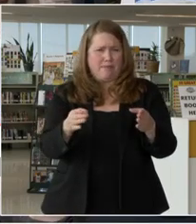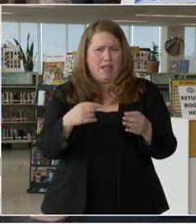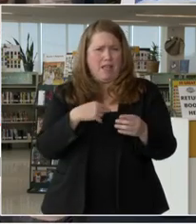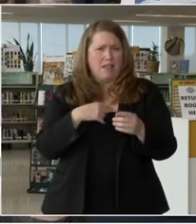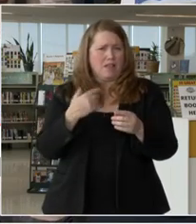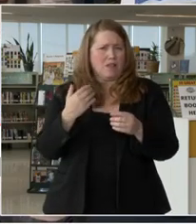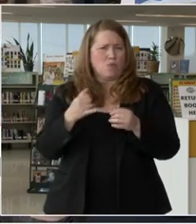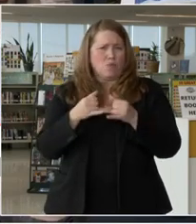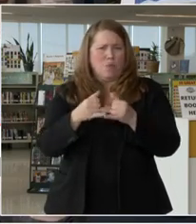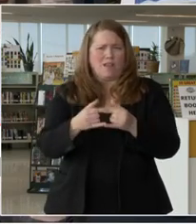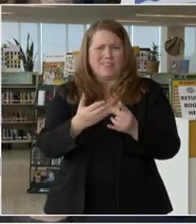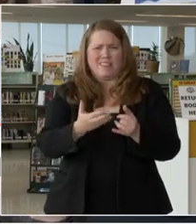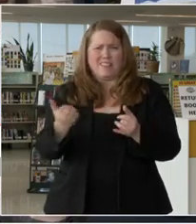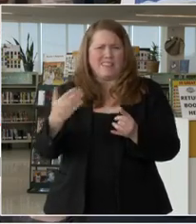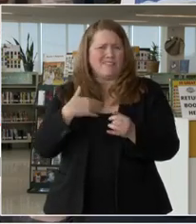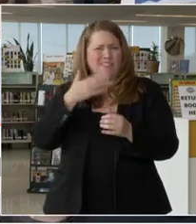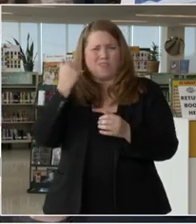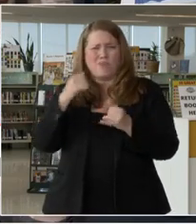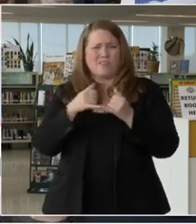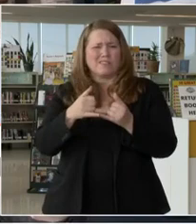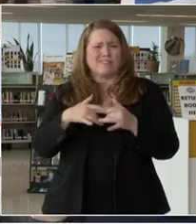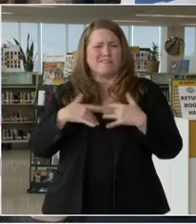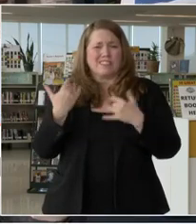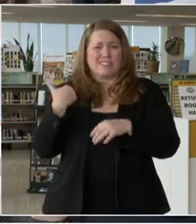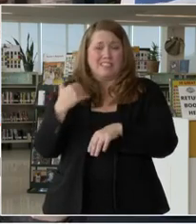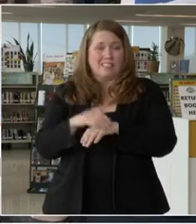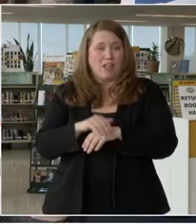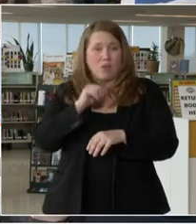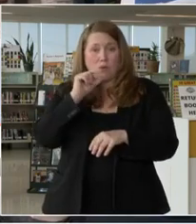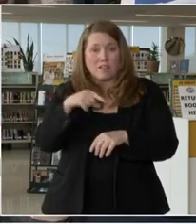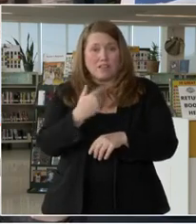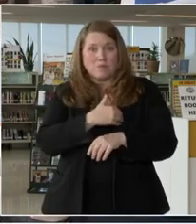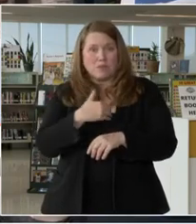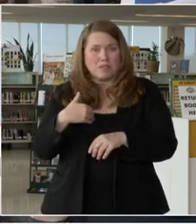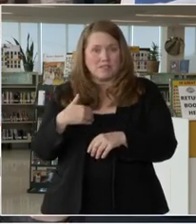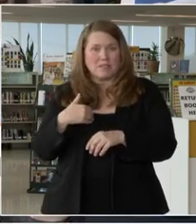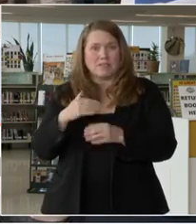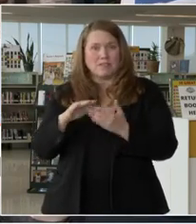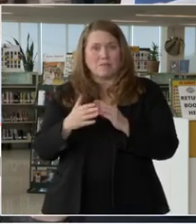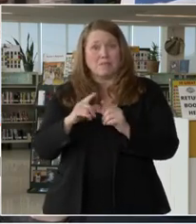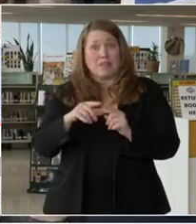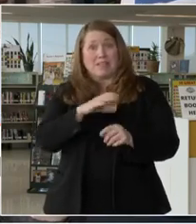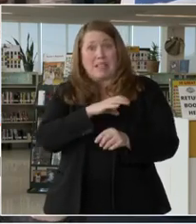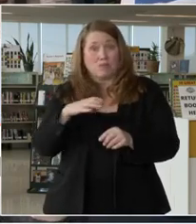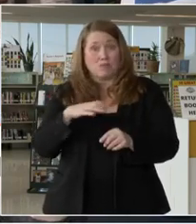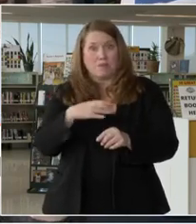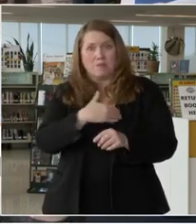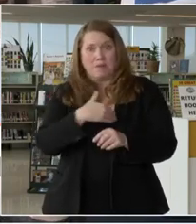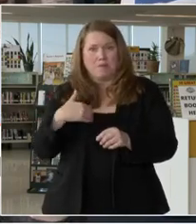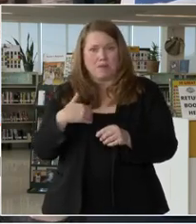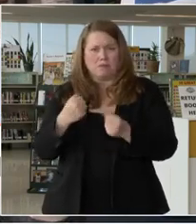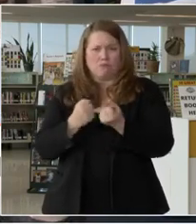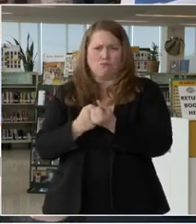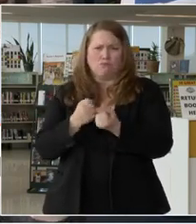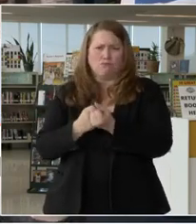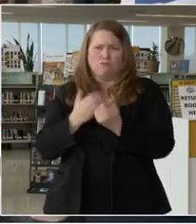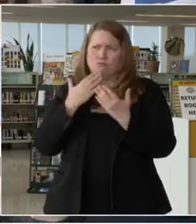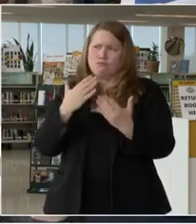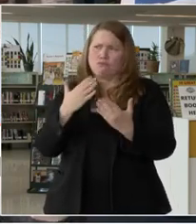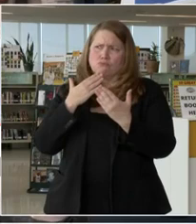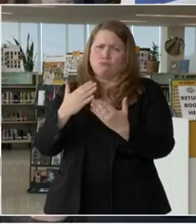last night, I forgot about that, where not only were there community members, but also council members stand praising the work of the Metropolitan